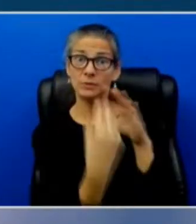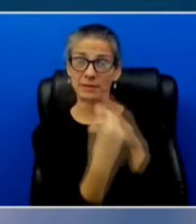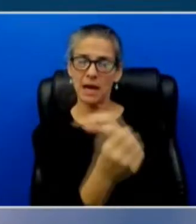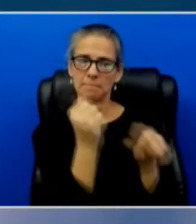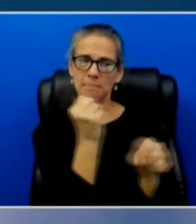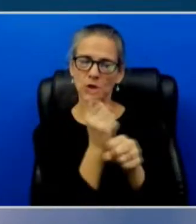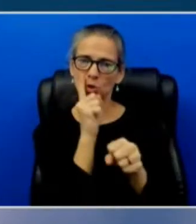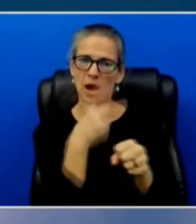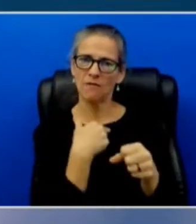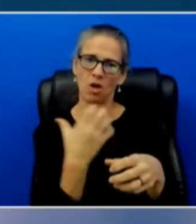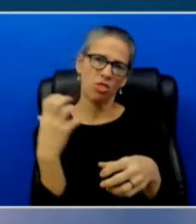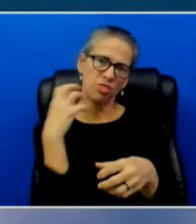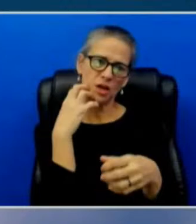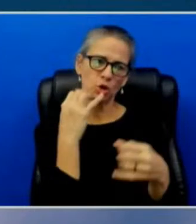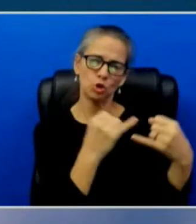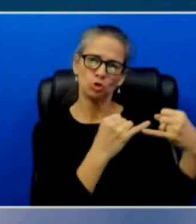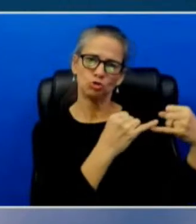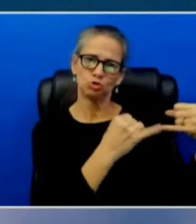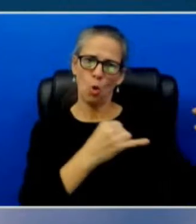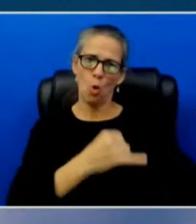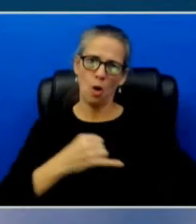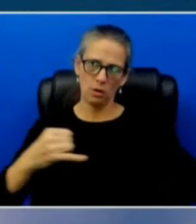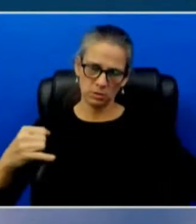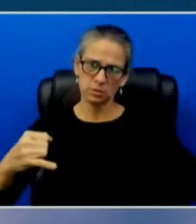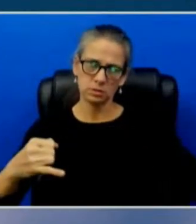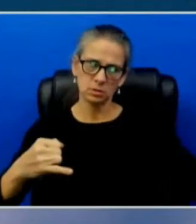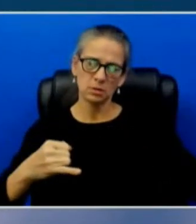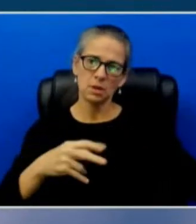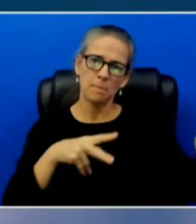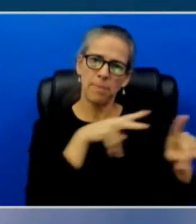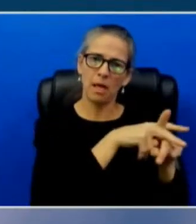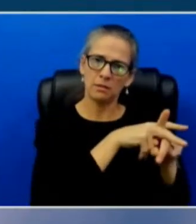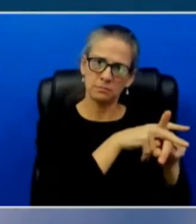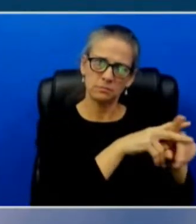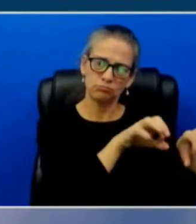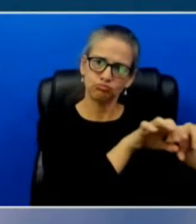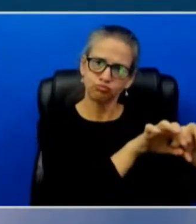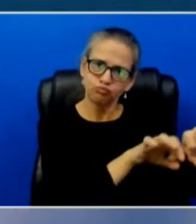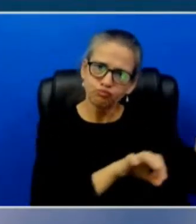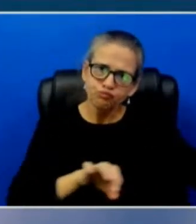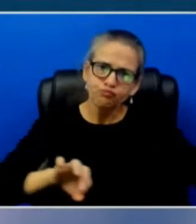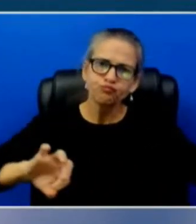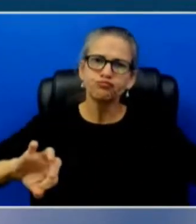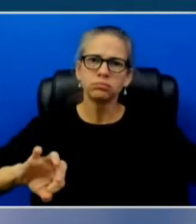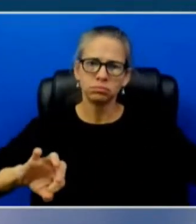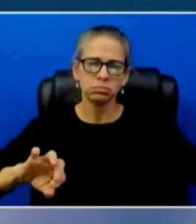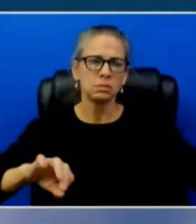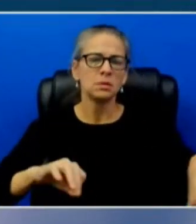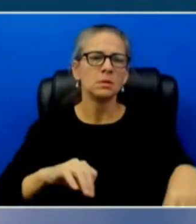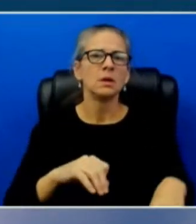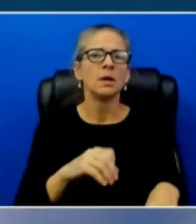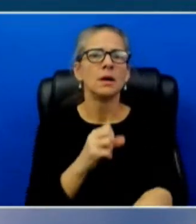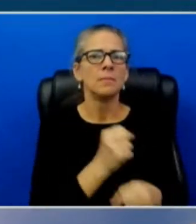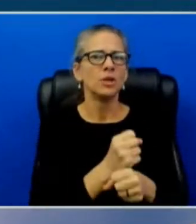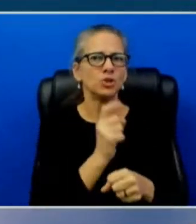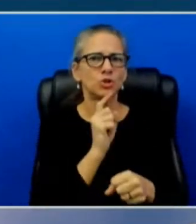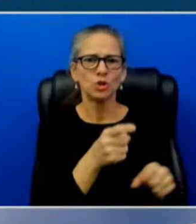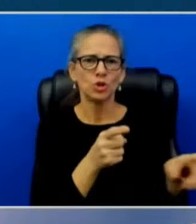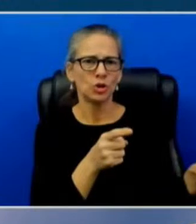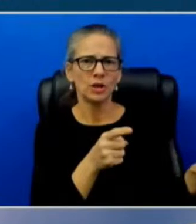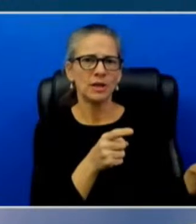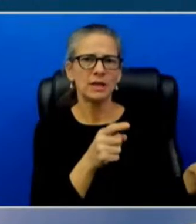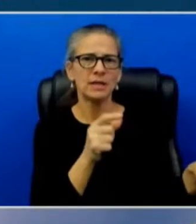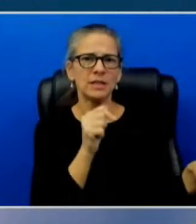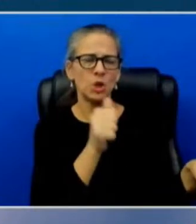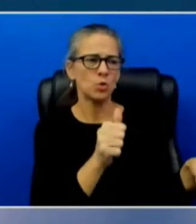that elements of the outdoor. Make sure if you're back feeding into your plugged wall outlet, that's not the proper way